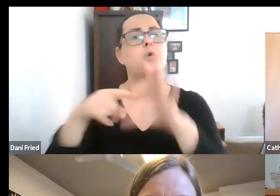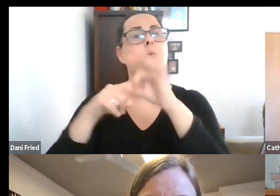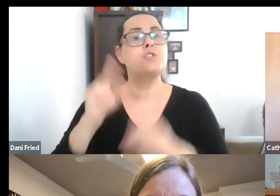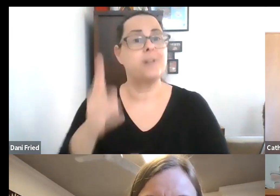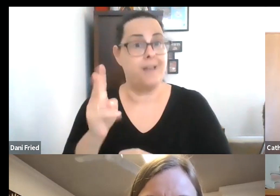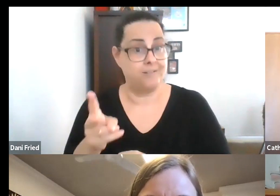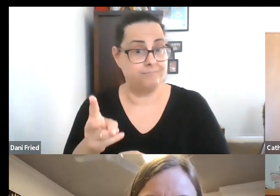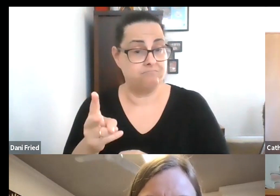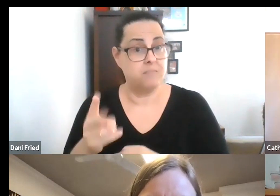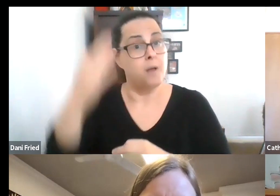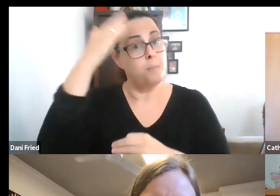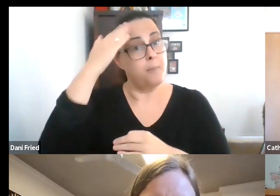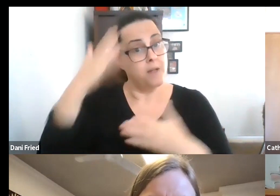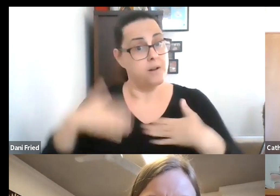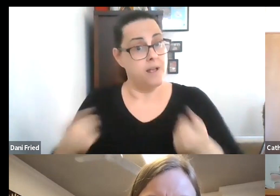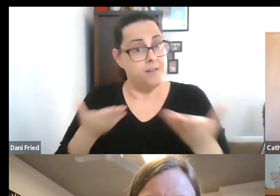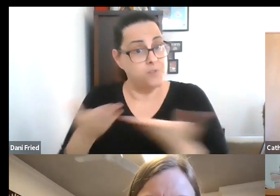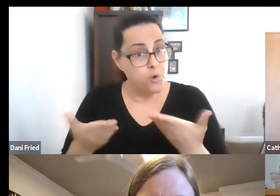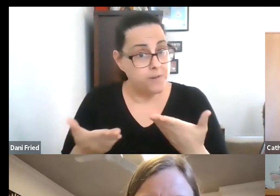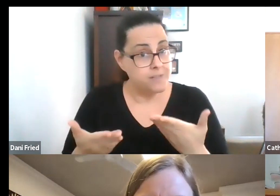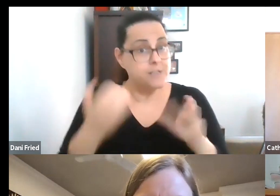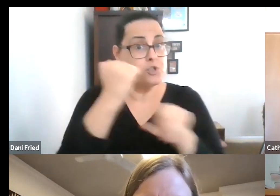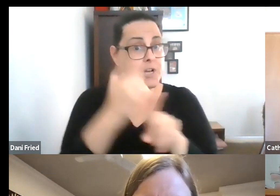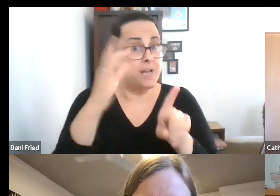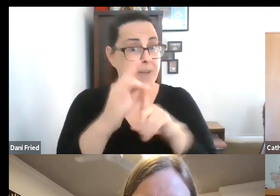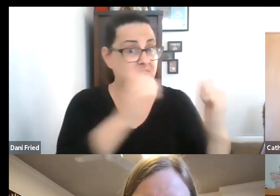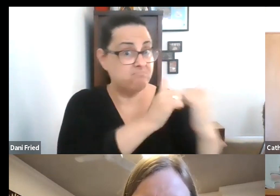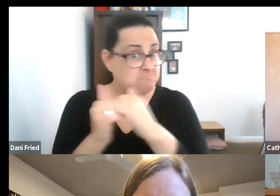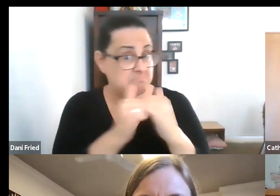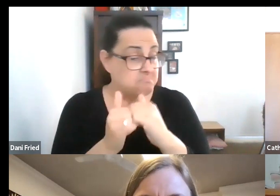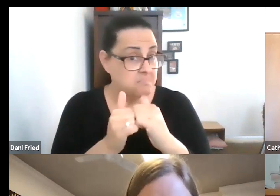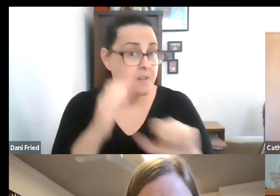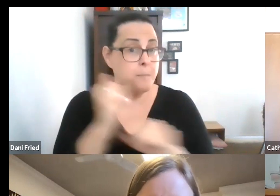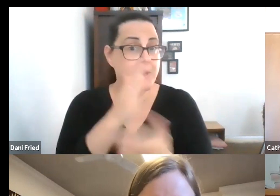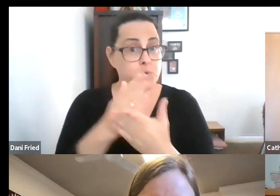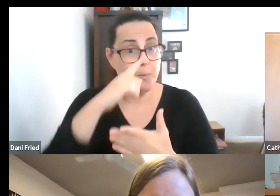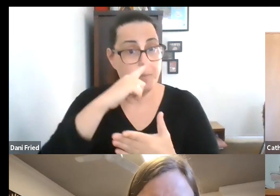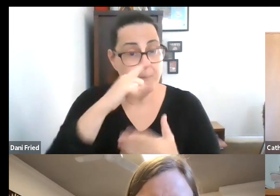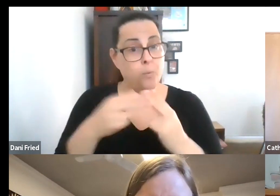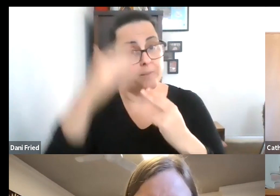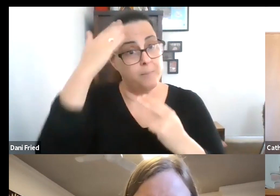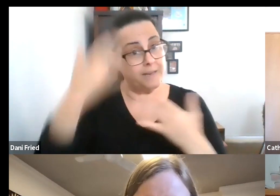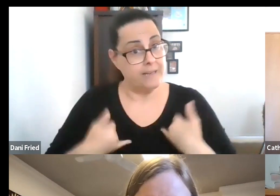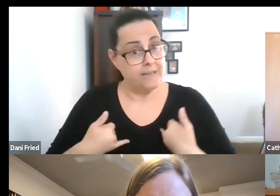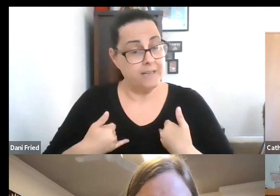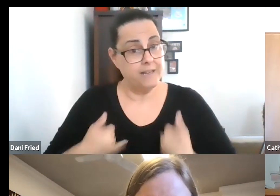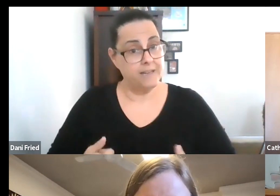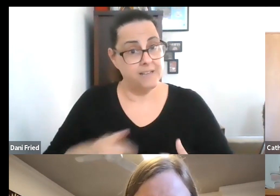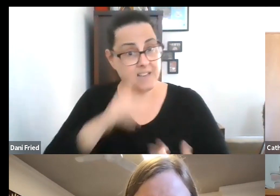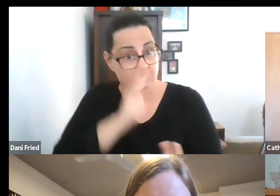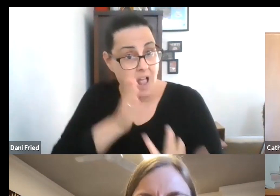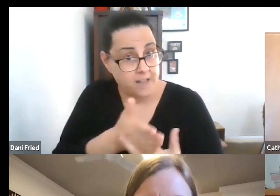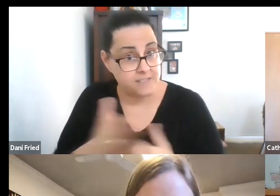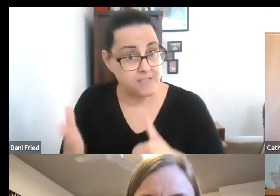well do mental health service and GPs work together to ensure that people with mental illness can access primary health care? Is that